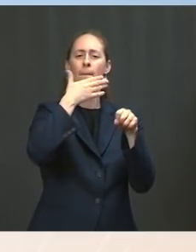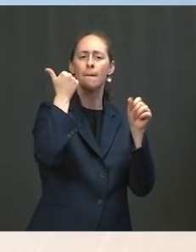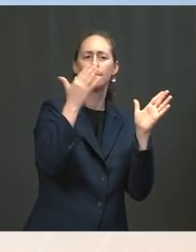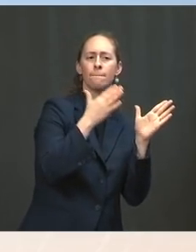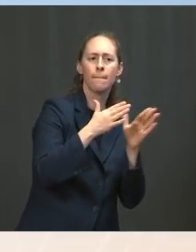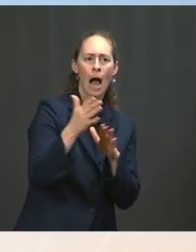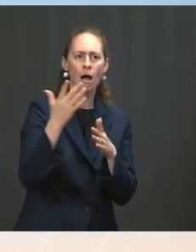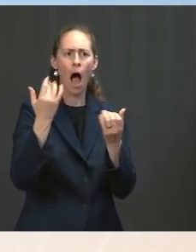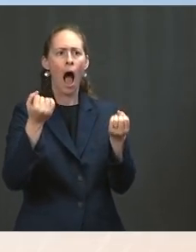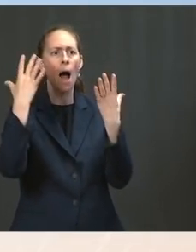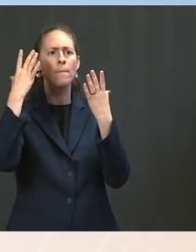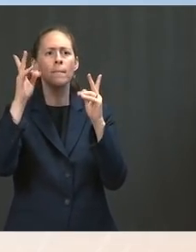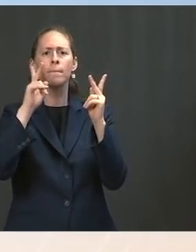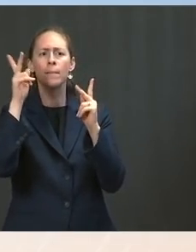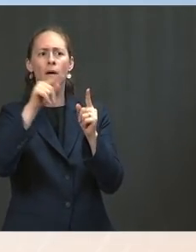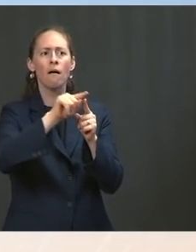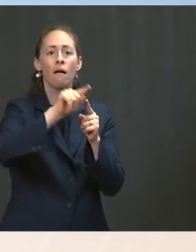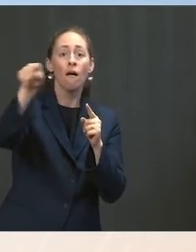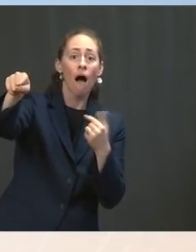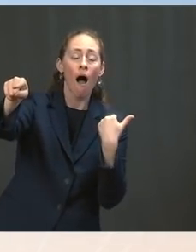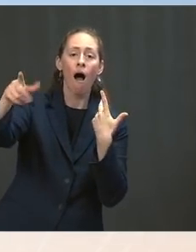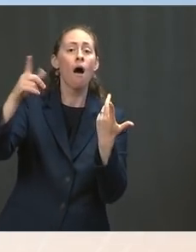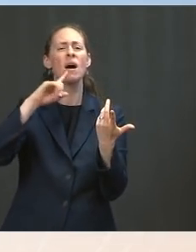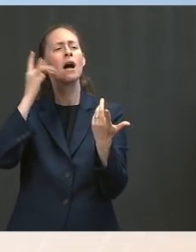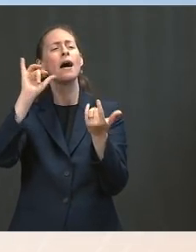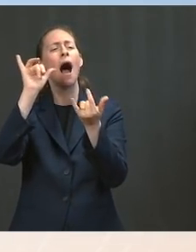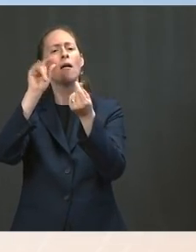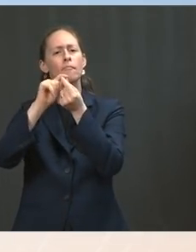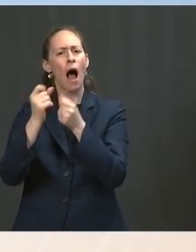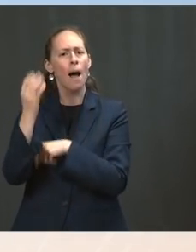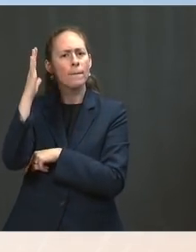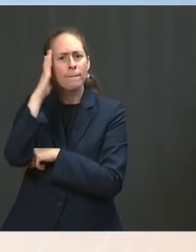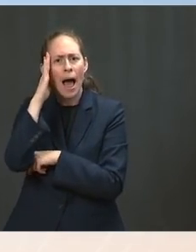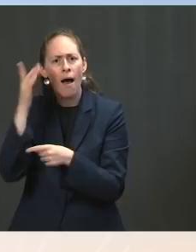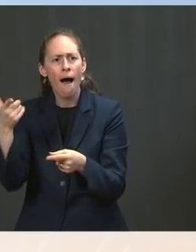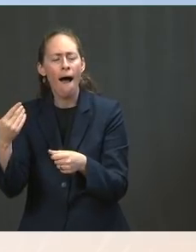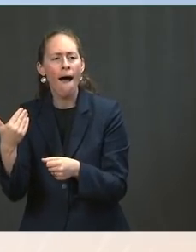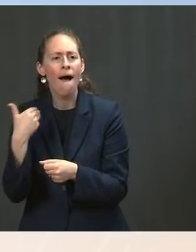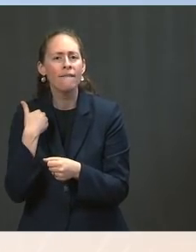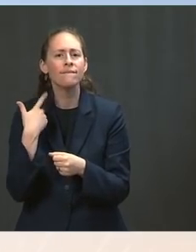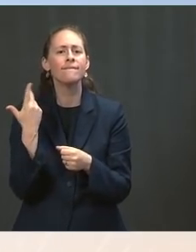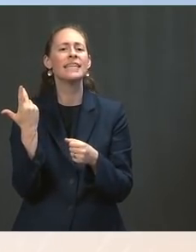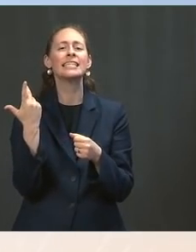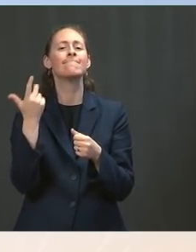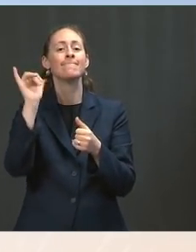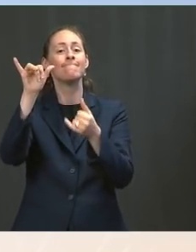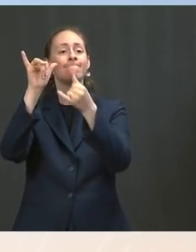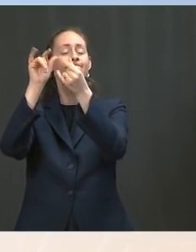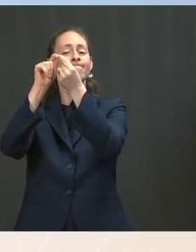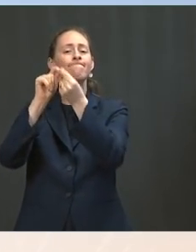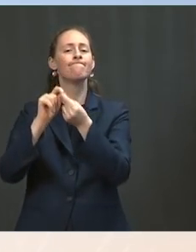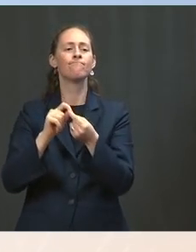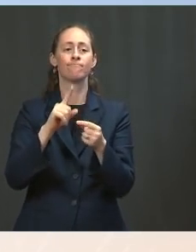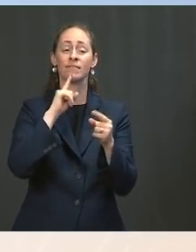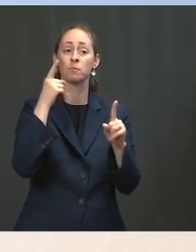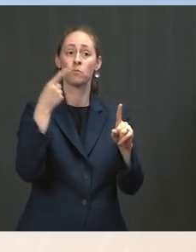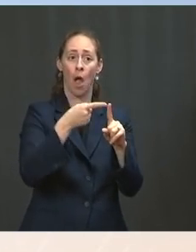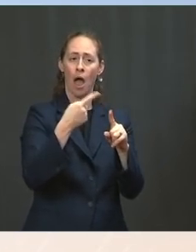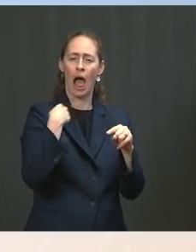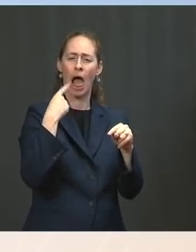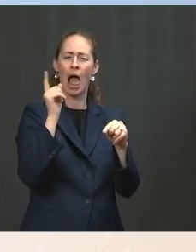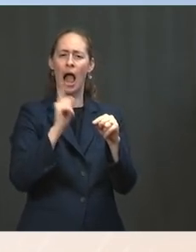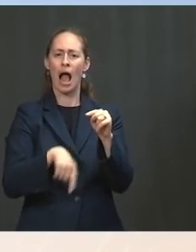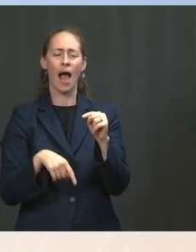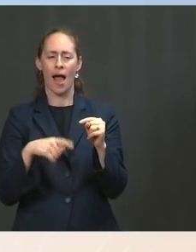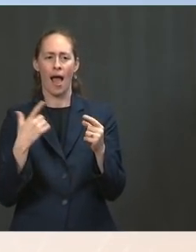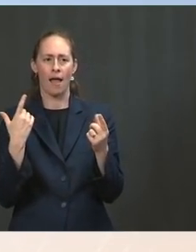centers. So we're simply adding capacity. But you can't go from a standing start. You can't go from 0 to yes